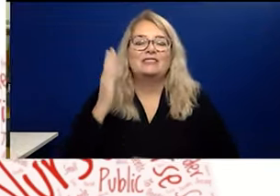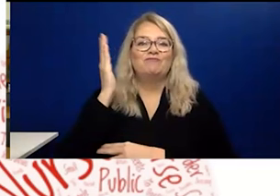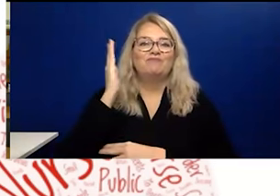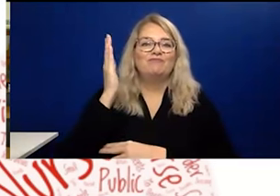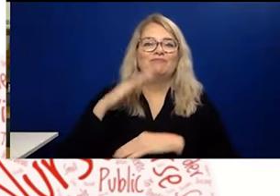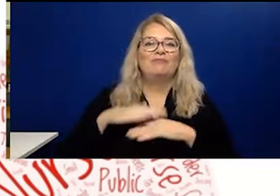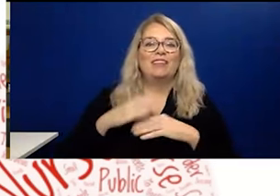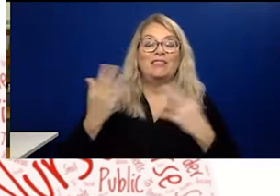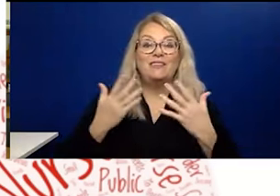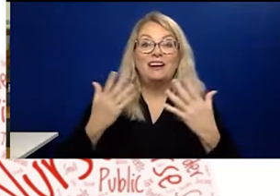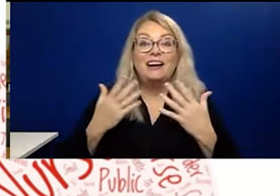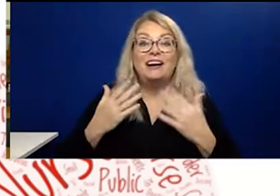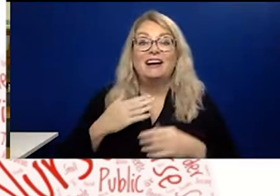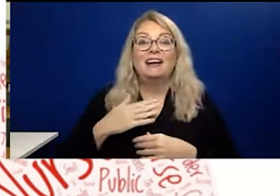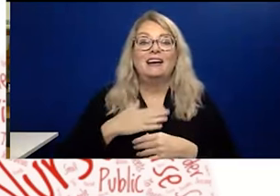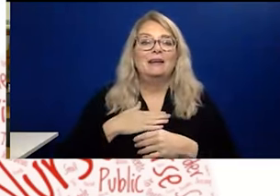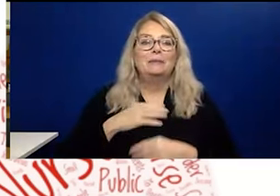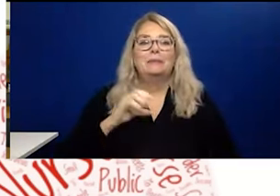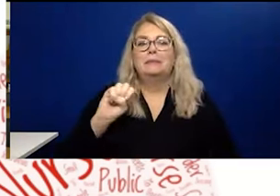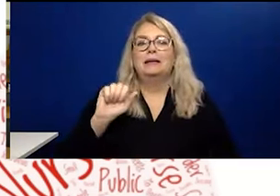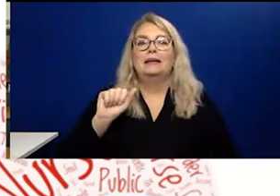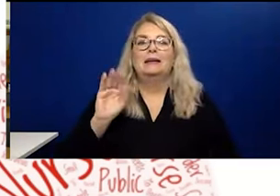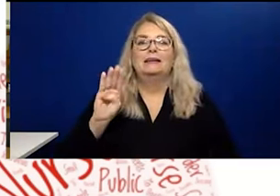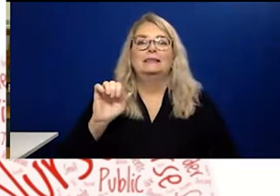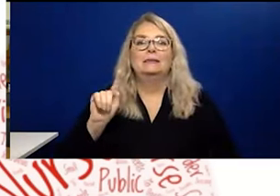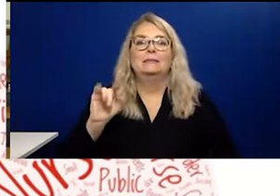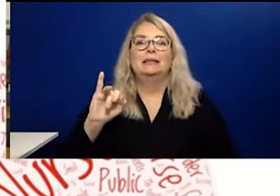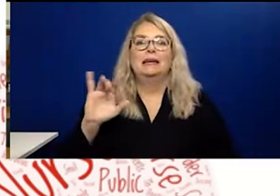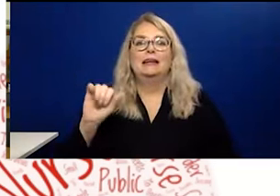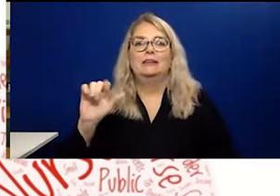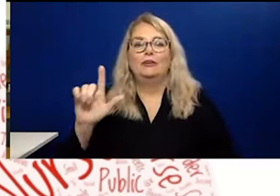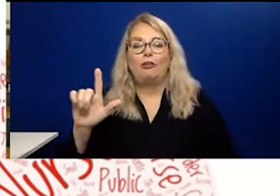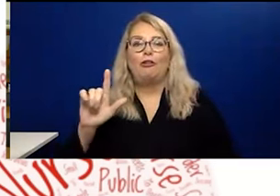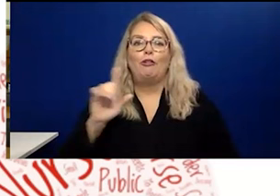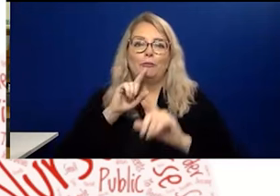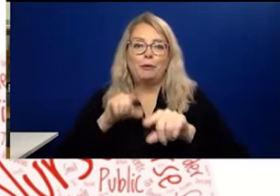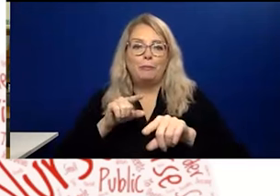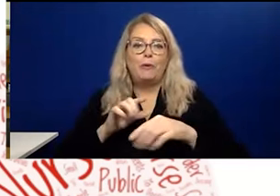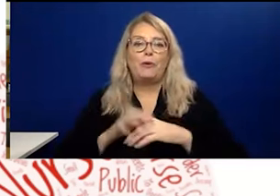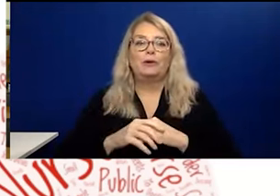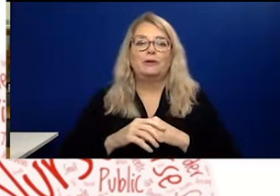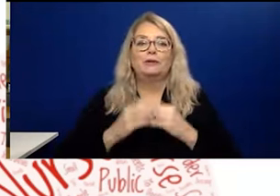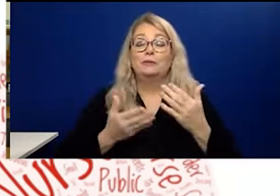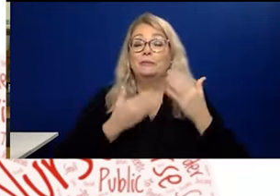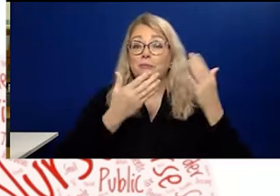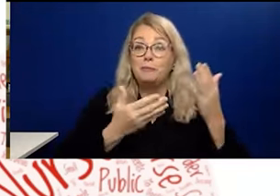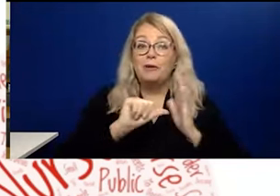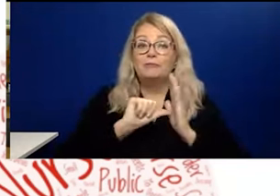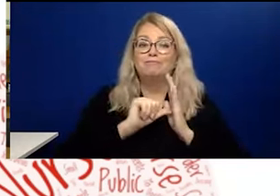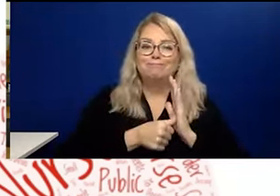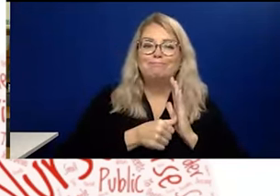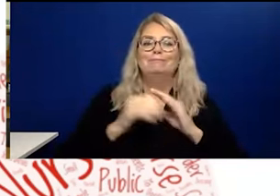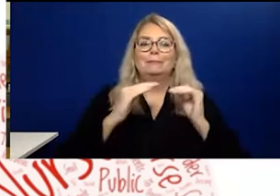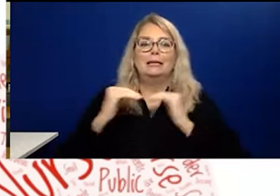my sabbatical report, Promoting Equity, Lived Experiences of Home Health